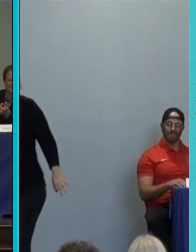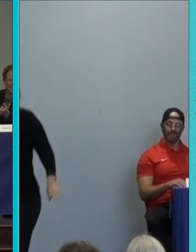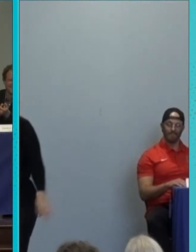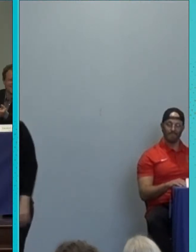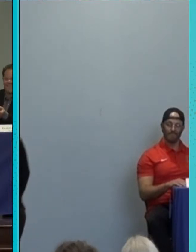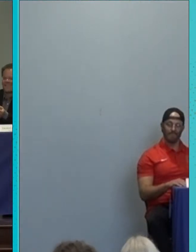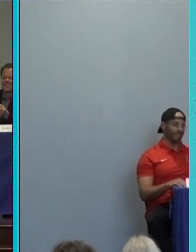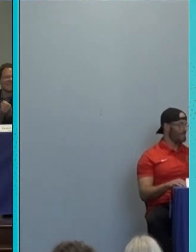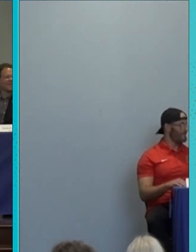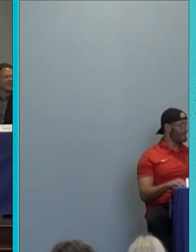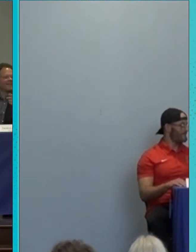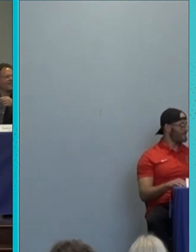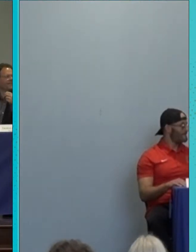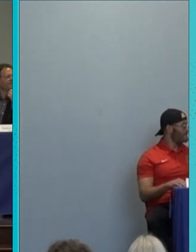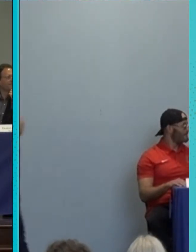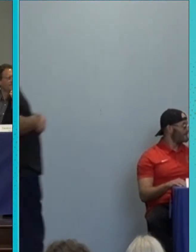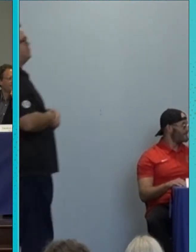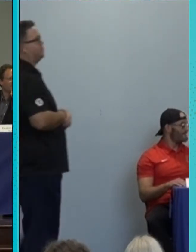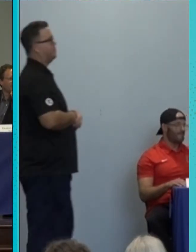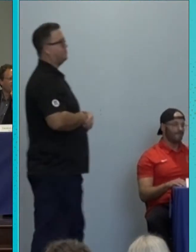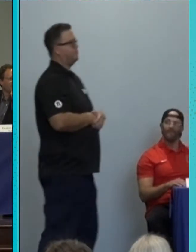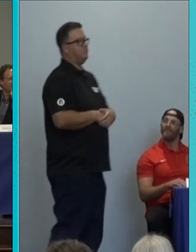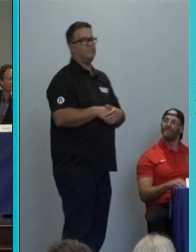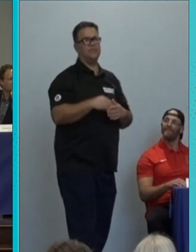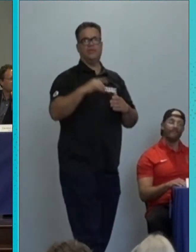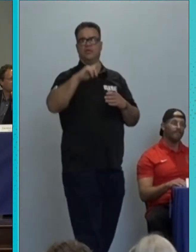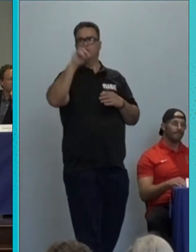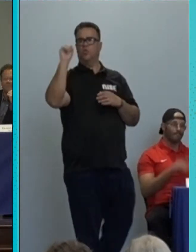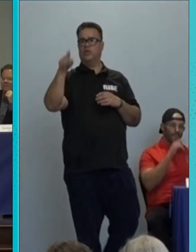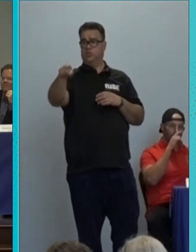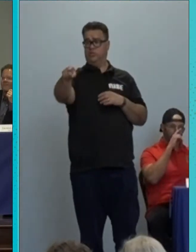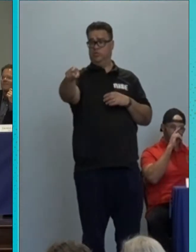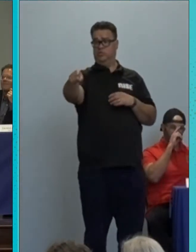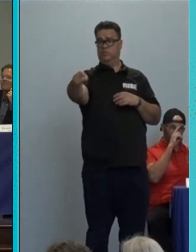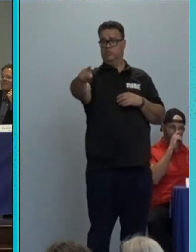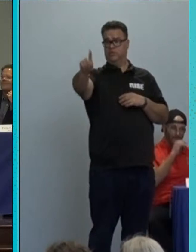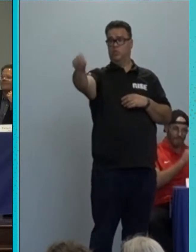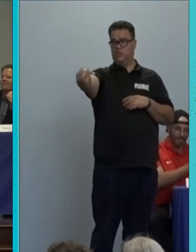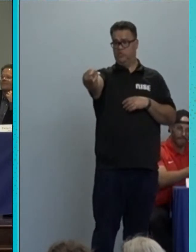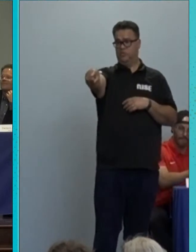you. Yes, we have another question over here.